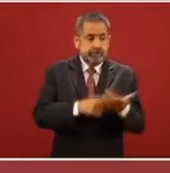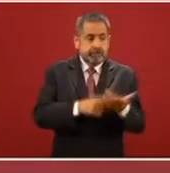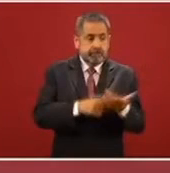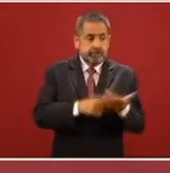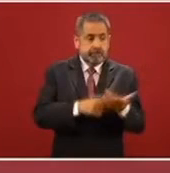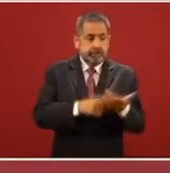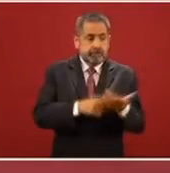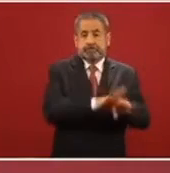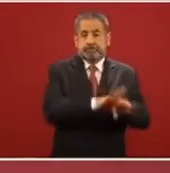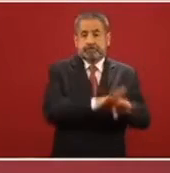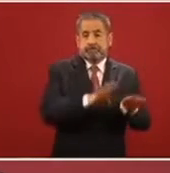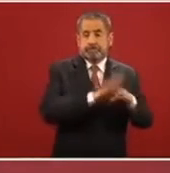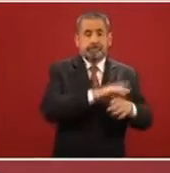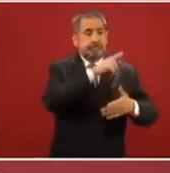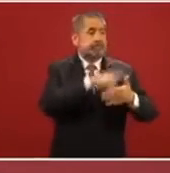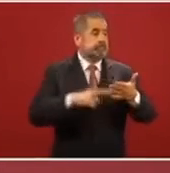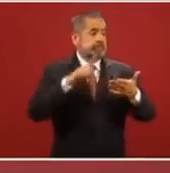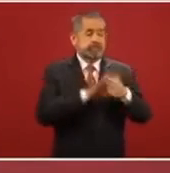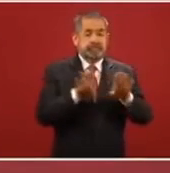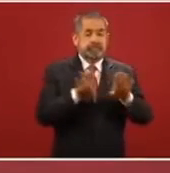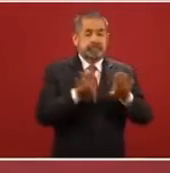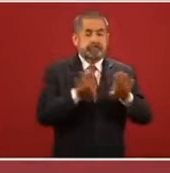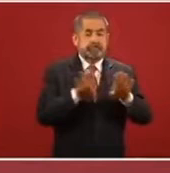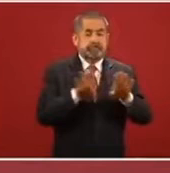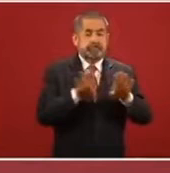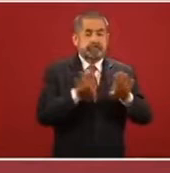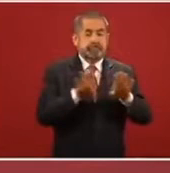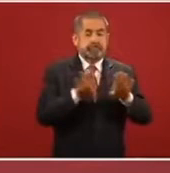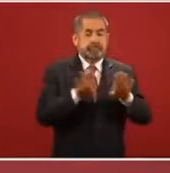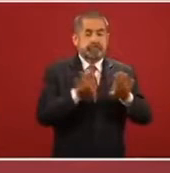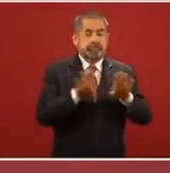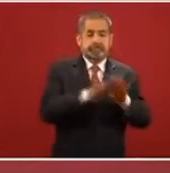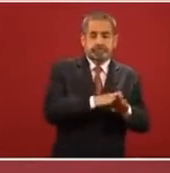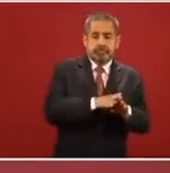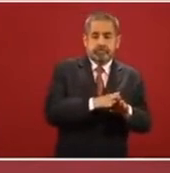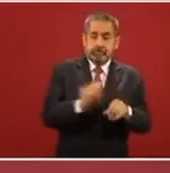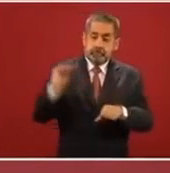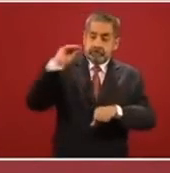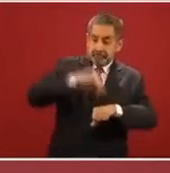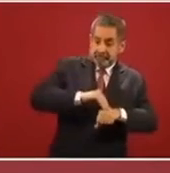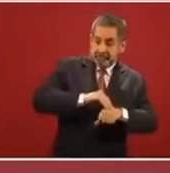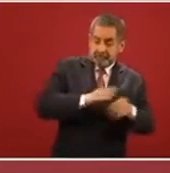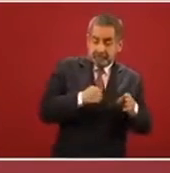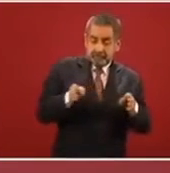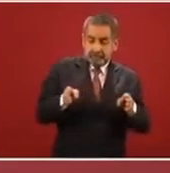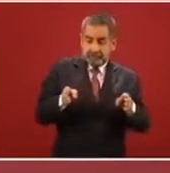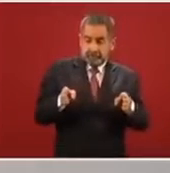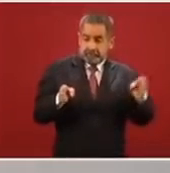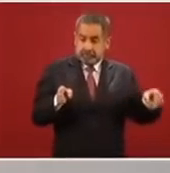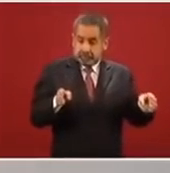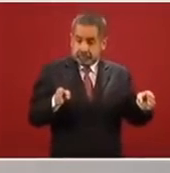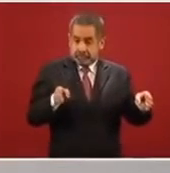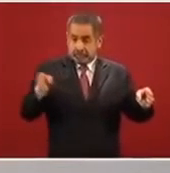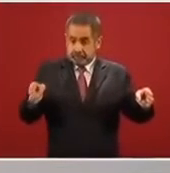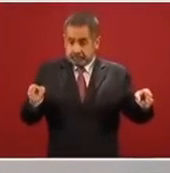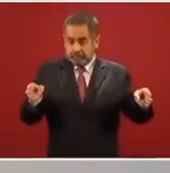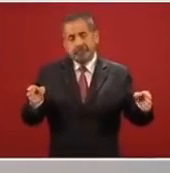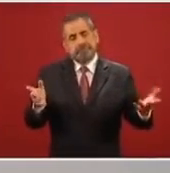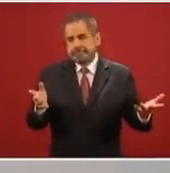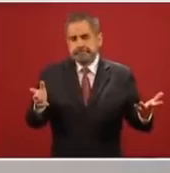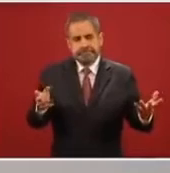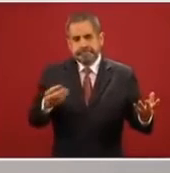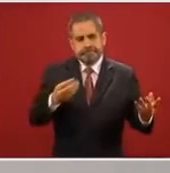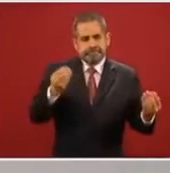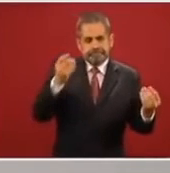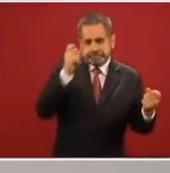of the society de mantenerlas. of maintaining them. Y si bien las intervenciones en este momento